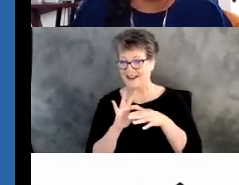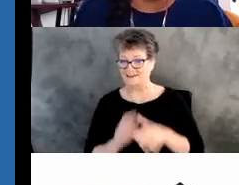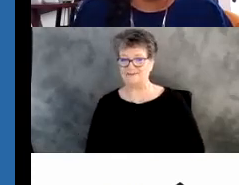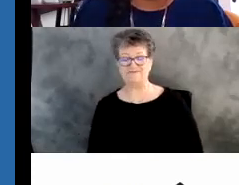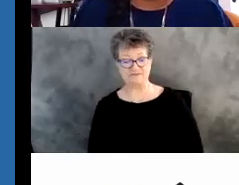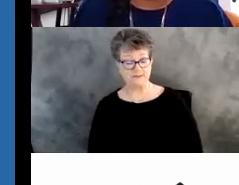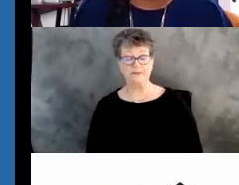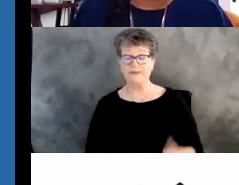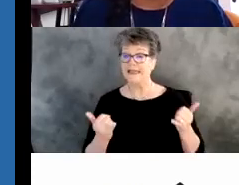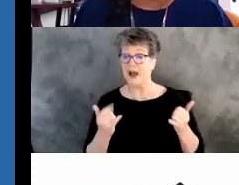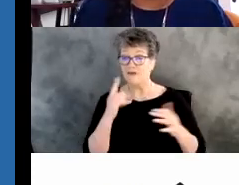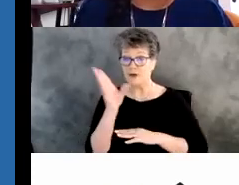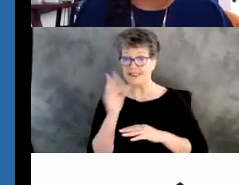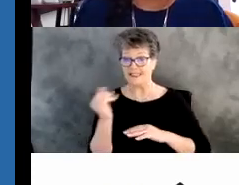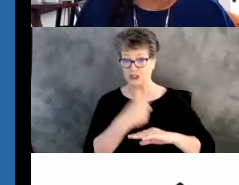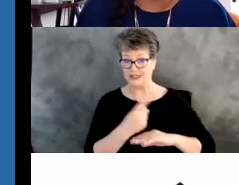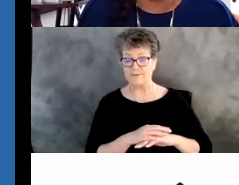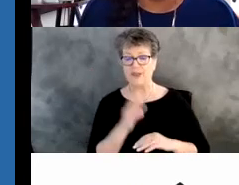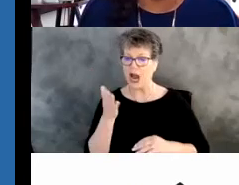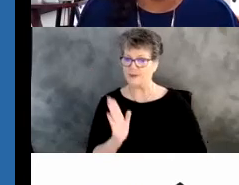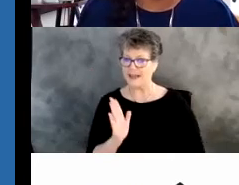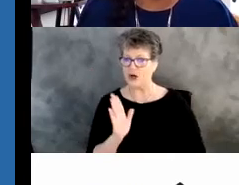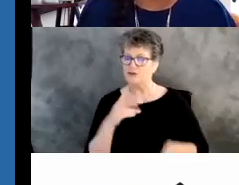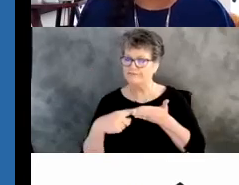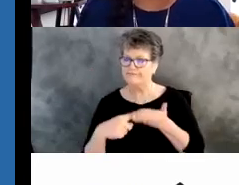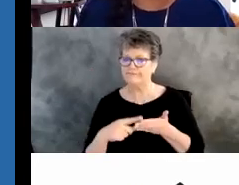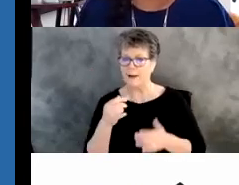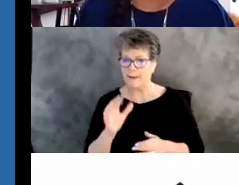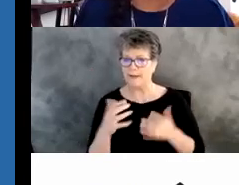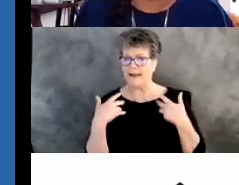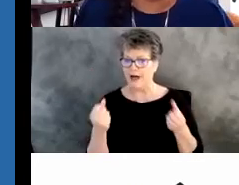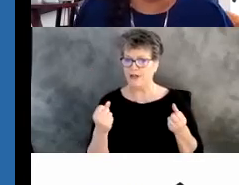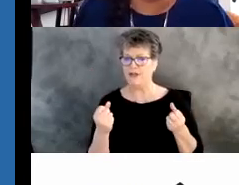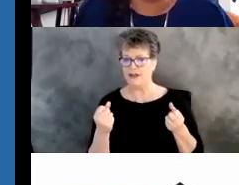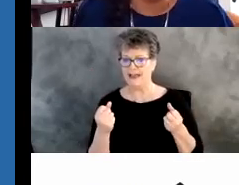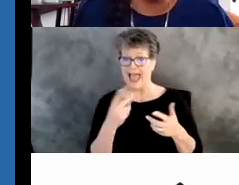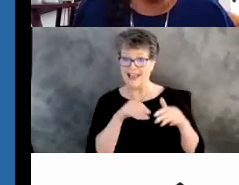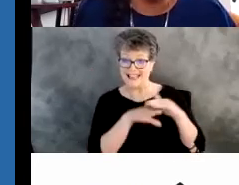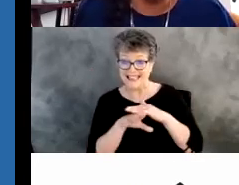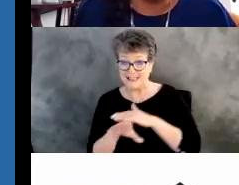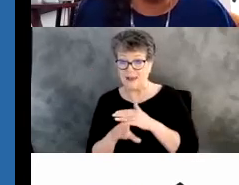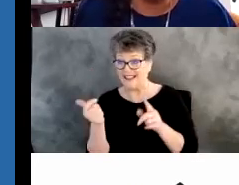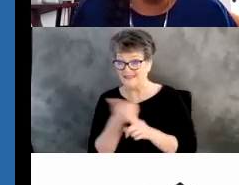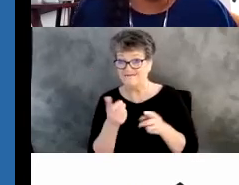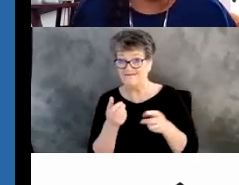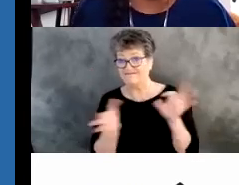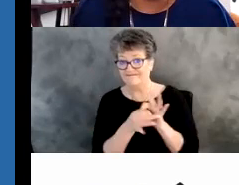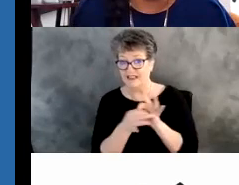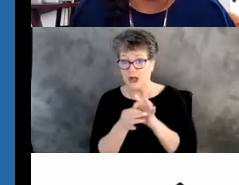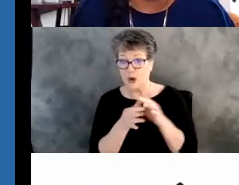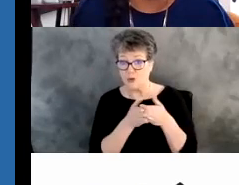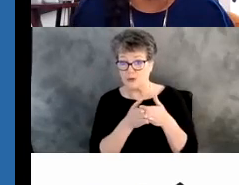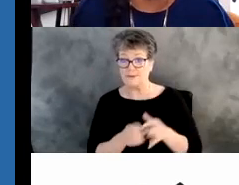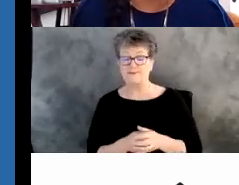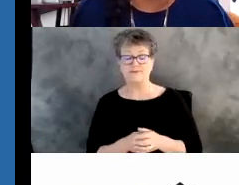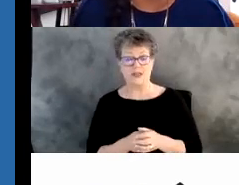Now, for our presentation today, our speakers will be discussing how public health and accessibility are closely intersected. They'll be talking